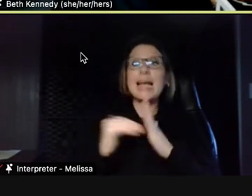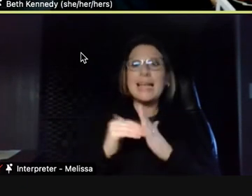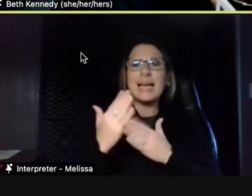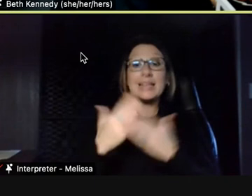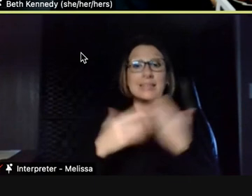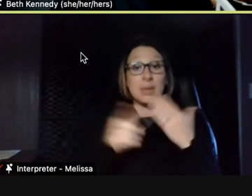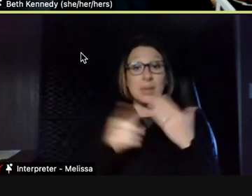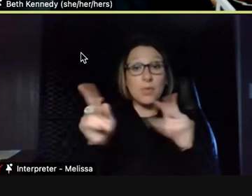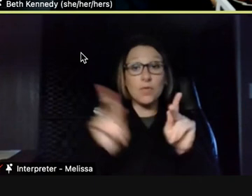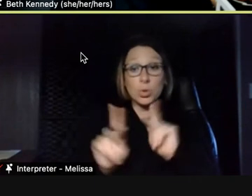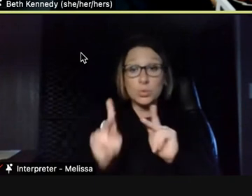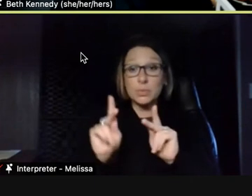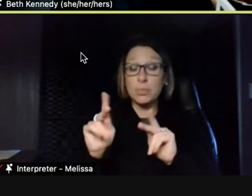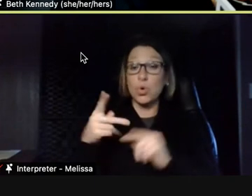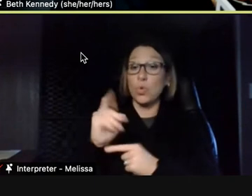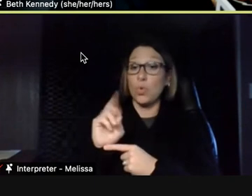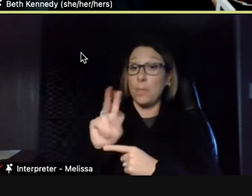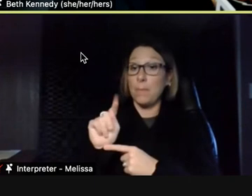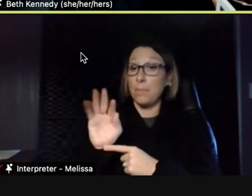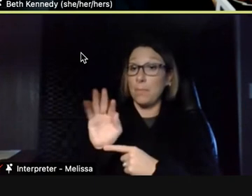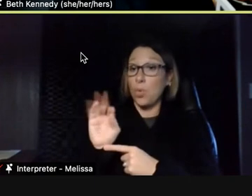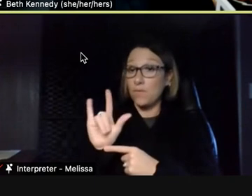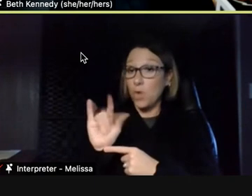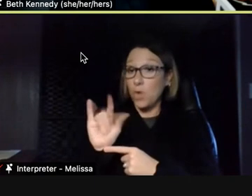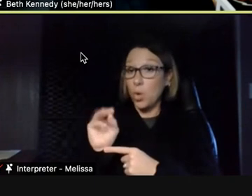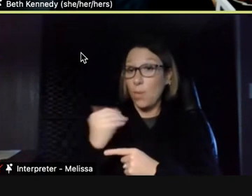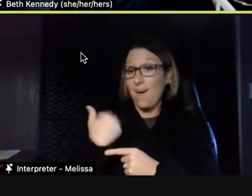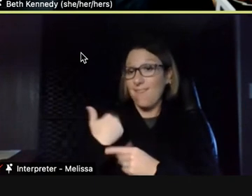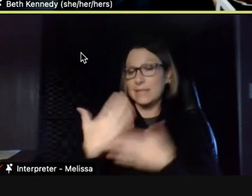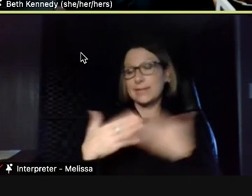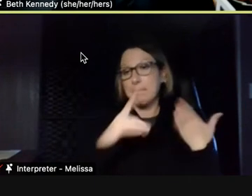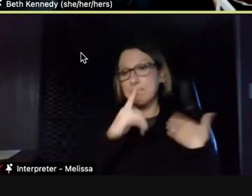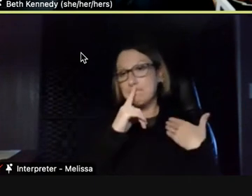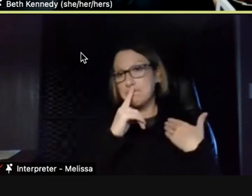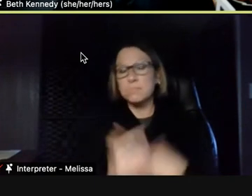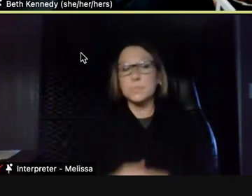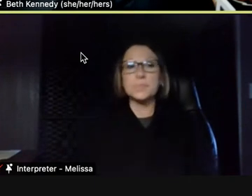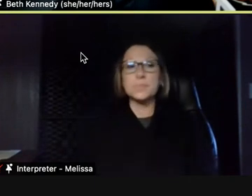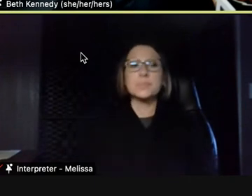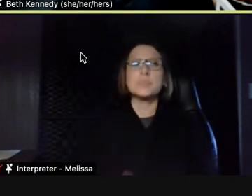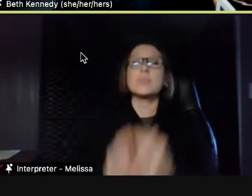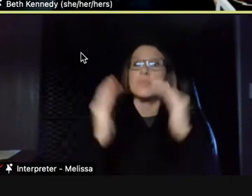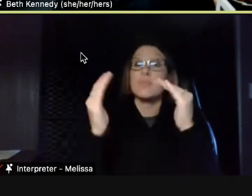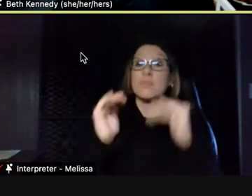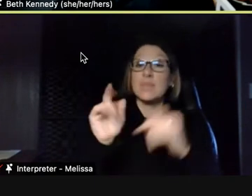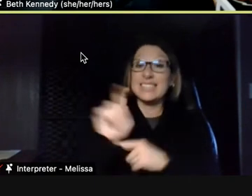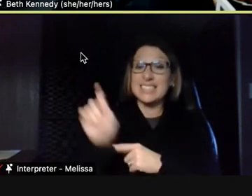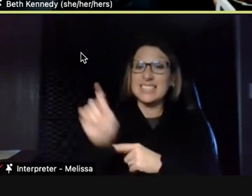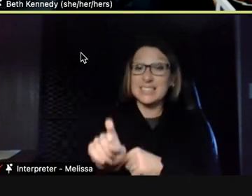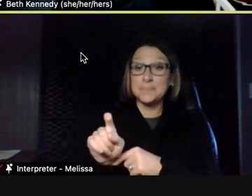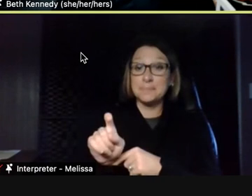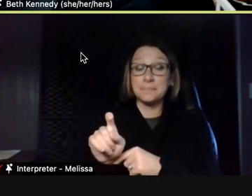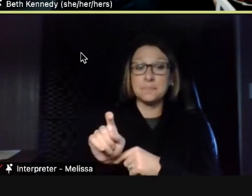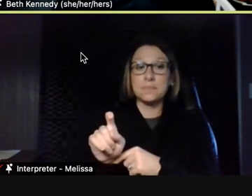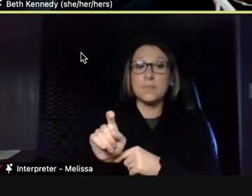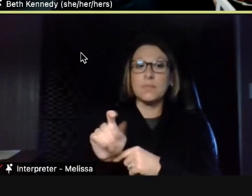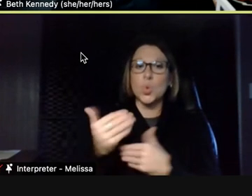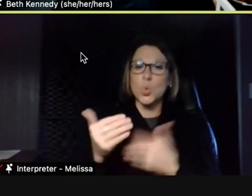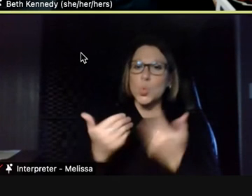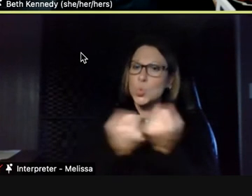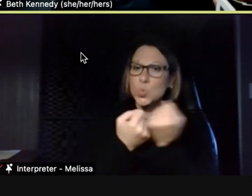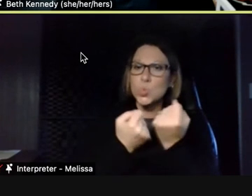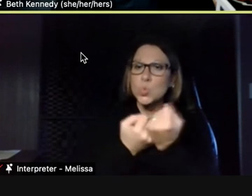a portfolio, some of them have not. And then Texas, they are very supportive of the